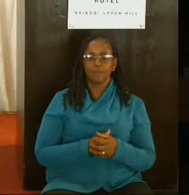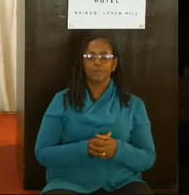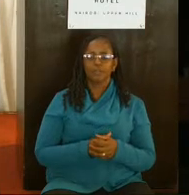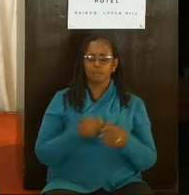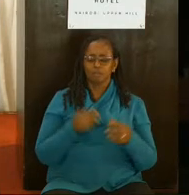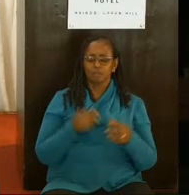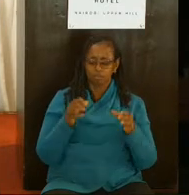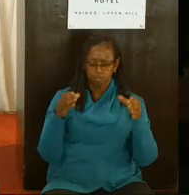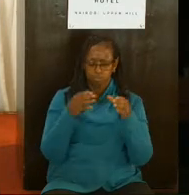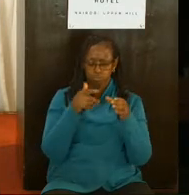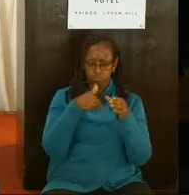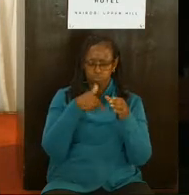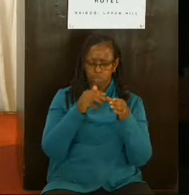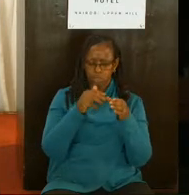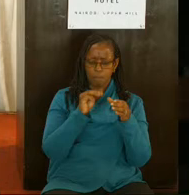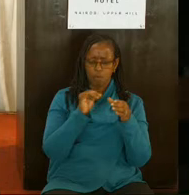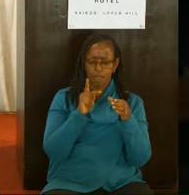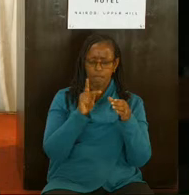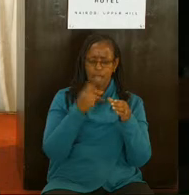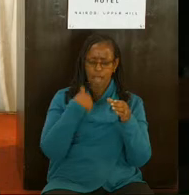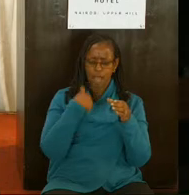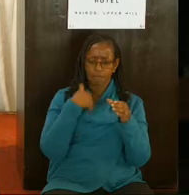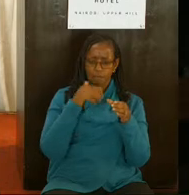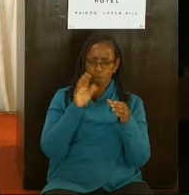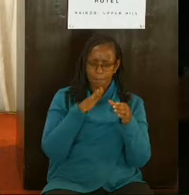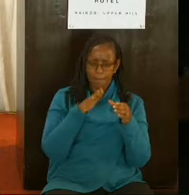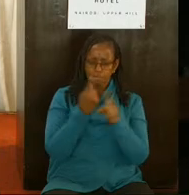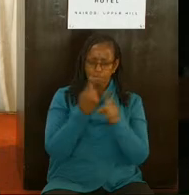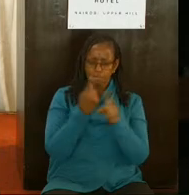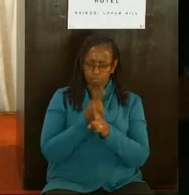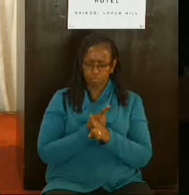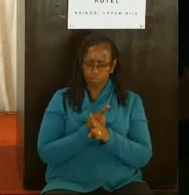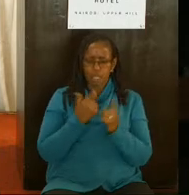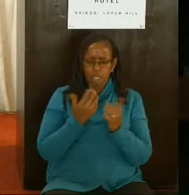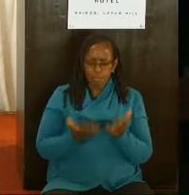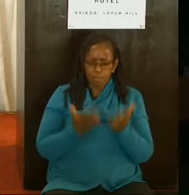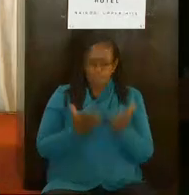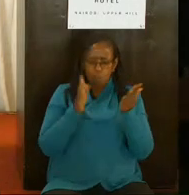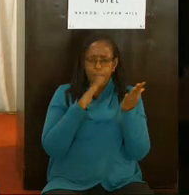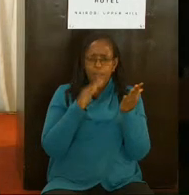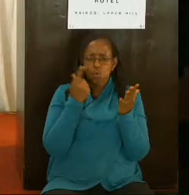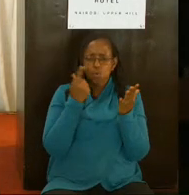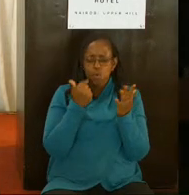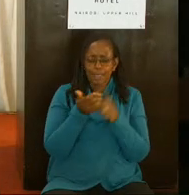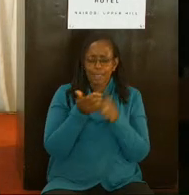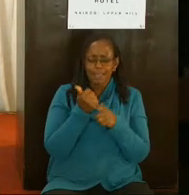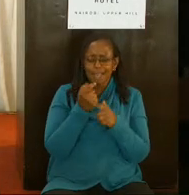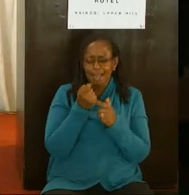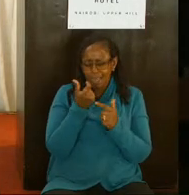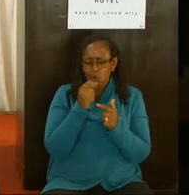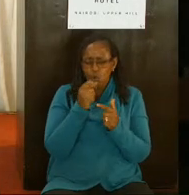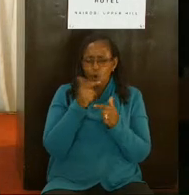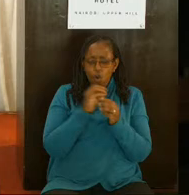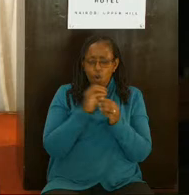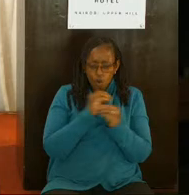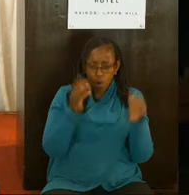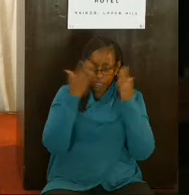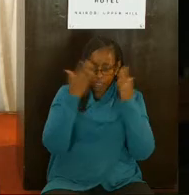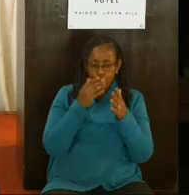women and uplifts the voices of of women who previously received little or no attention in the media